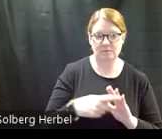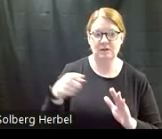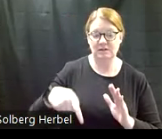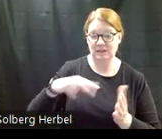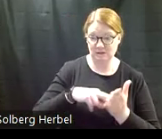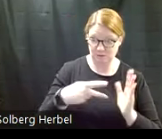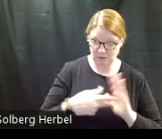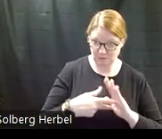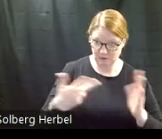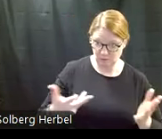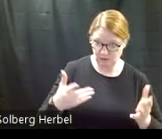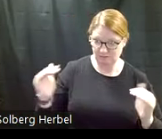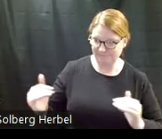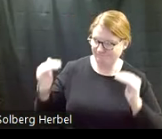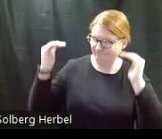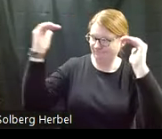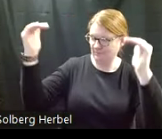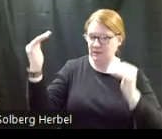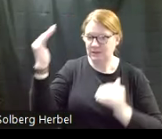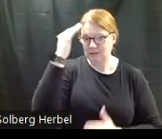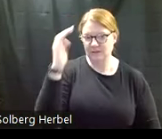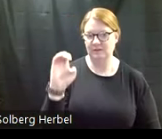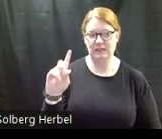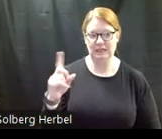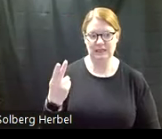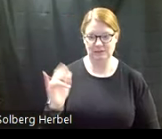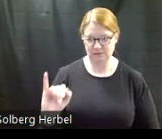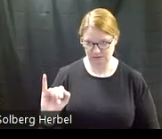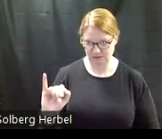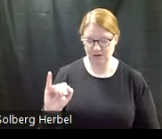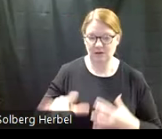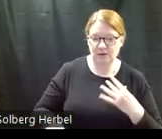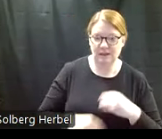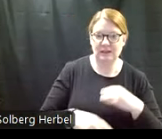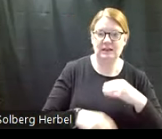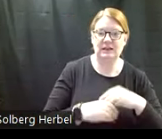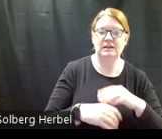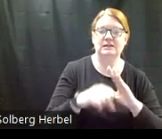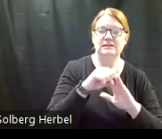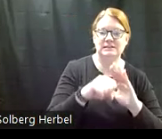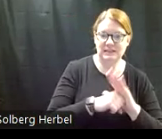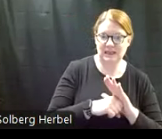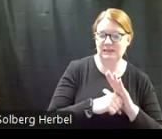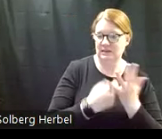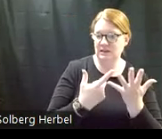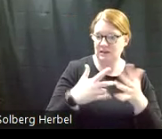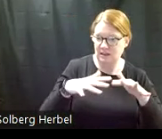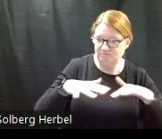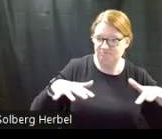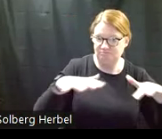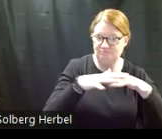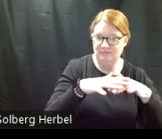enhance knowledge of the EHDI system. Our goal is to build state and territory level data and measurement